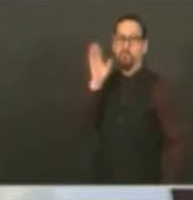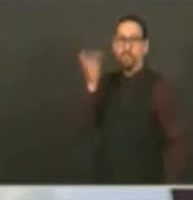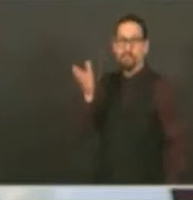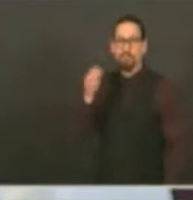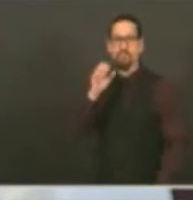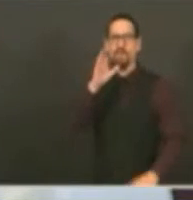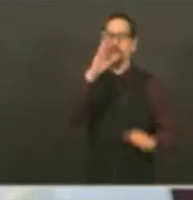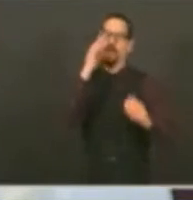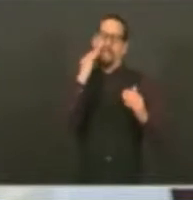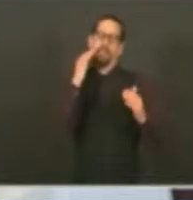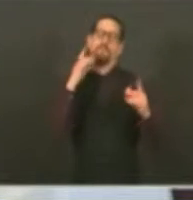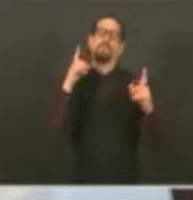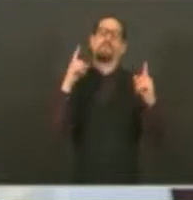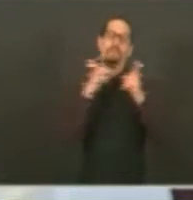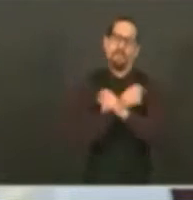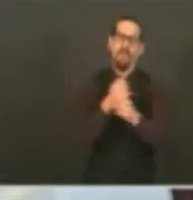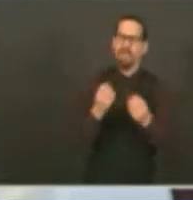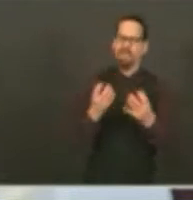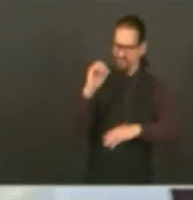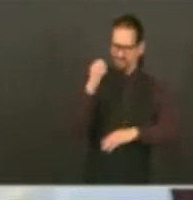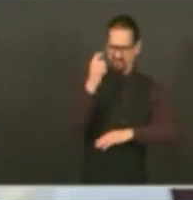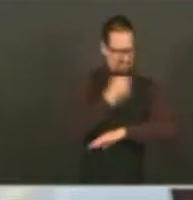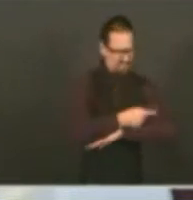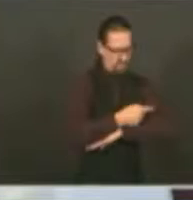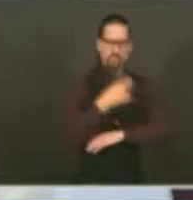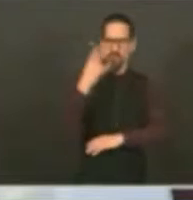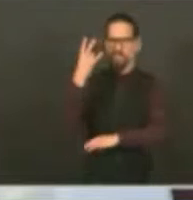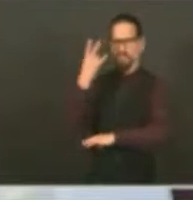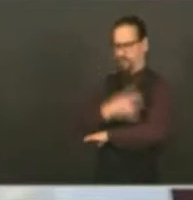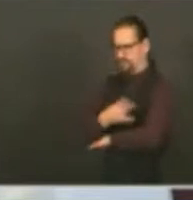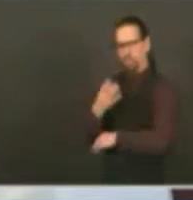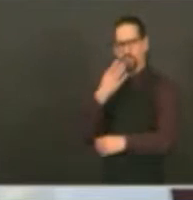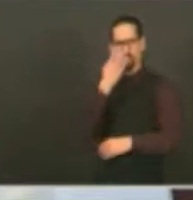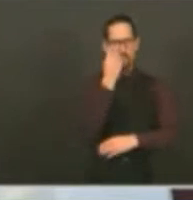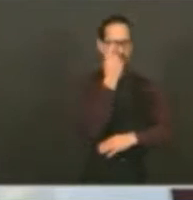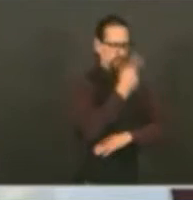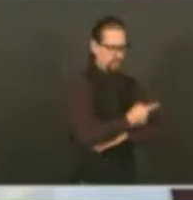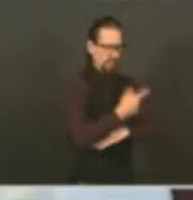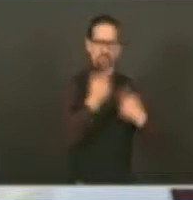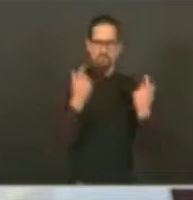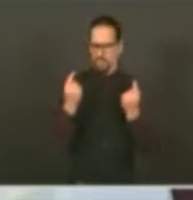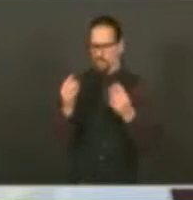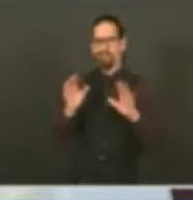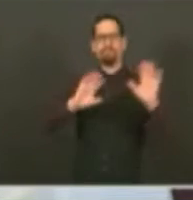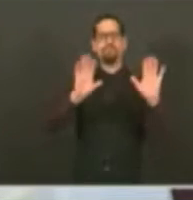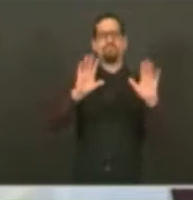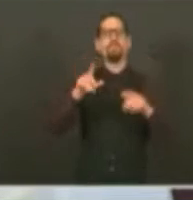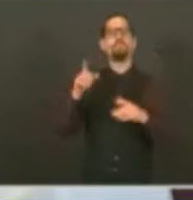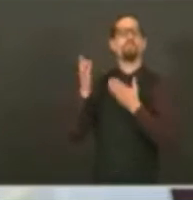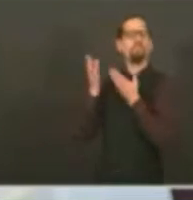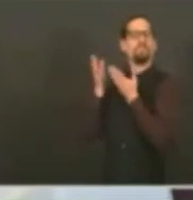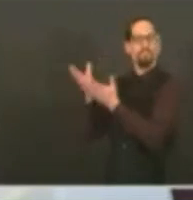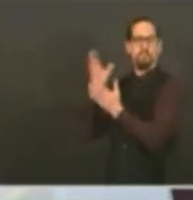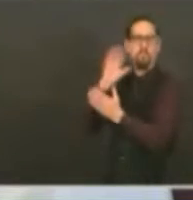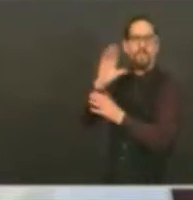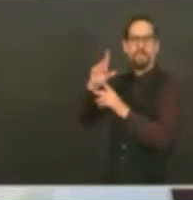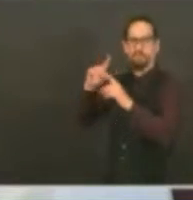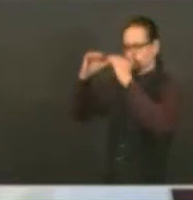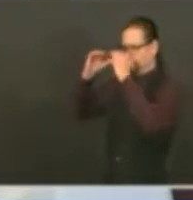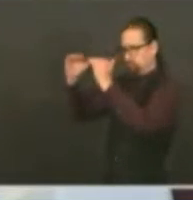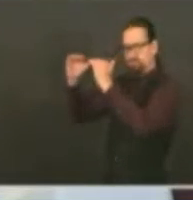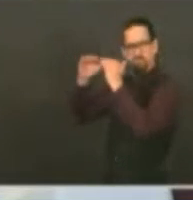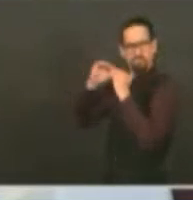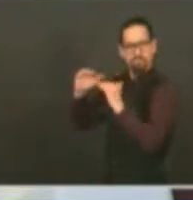we want to keep working with you so that you can understand, take action into your own hands, and be able to effectively protect